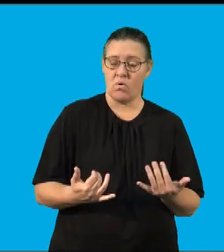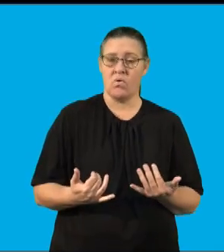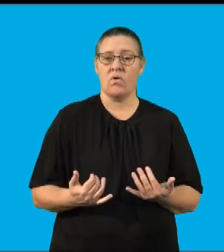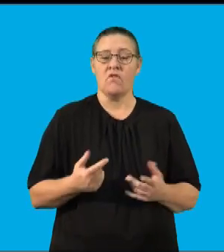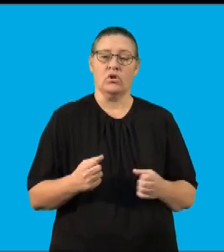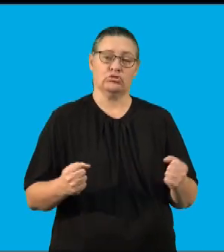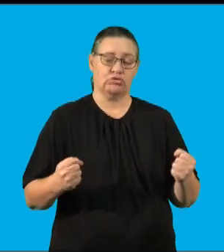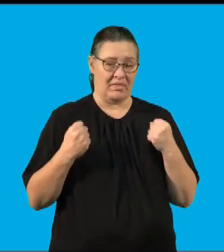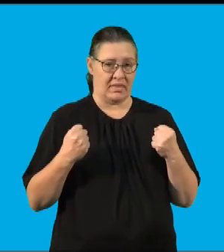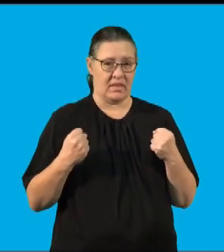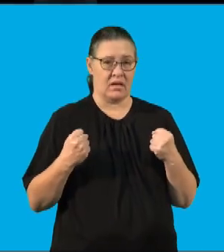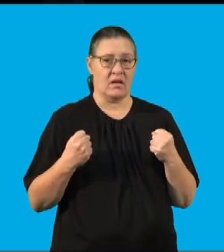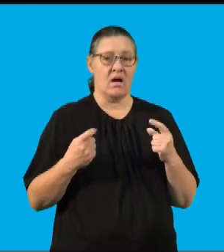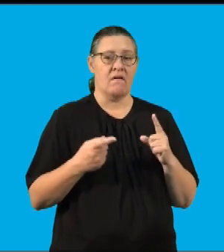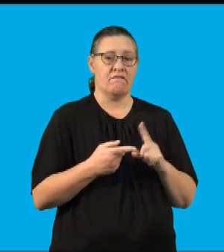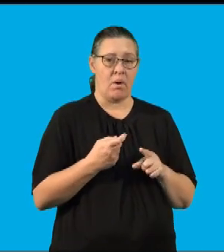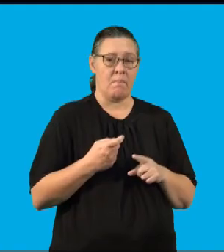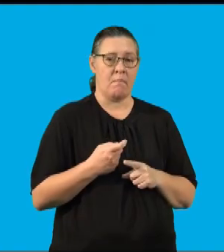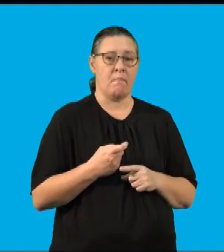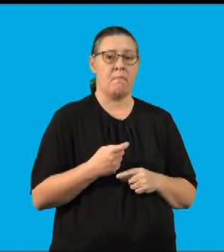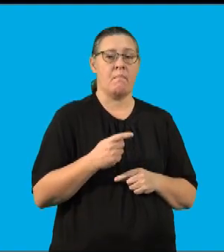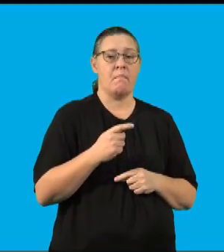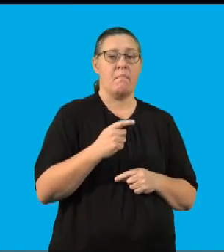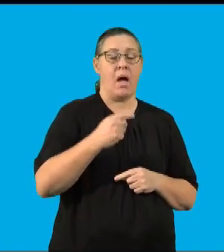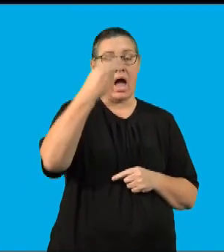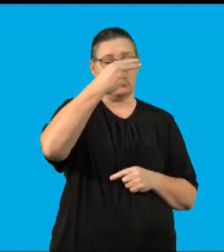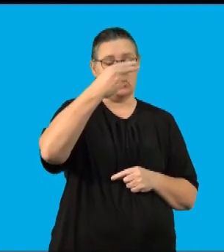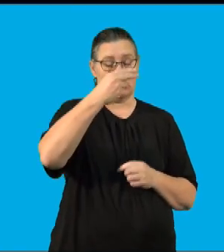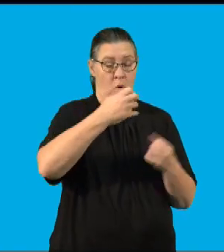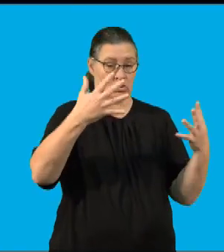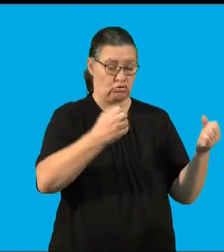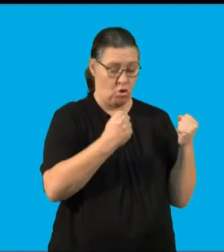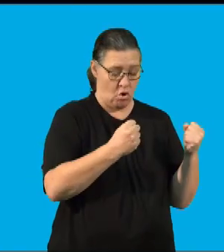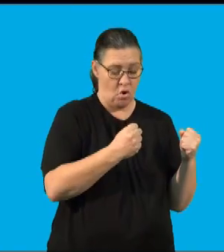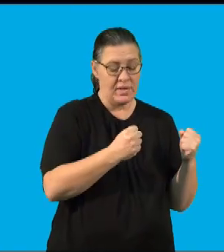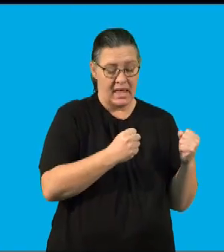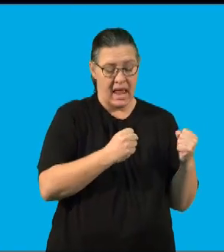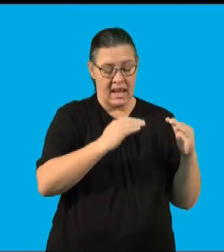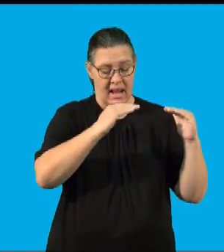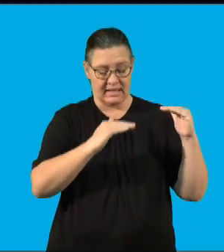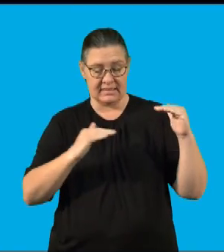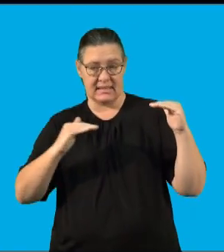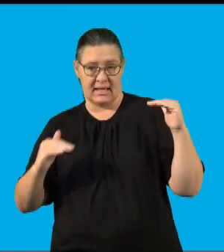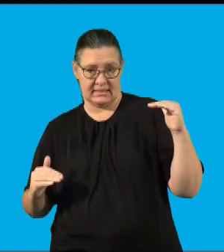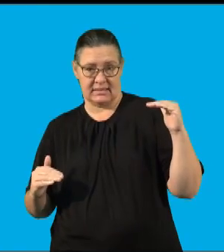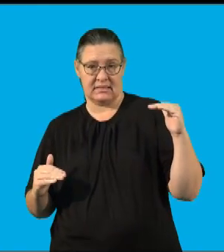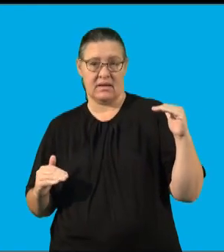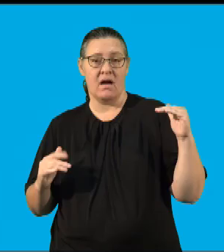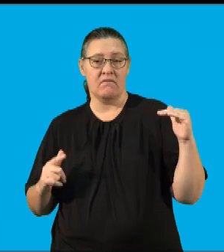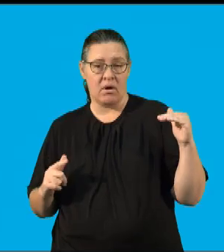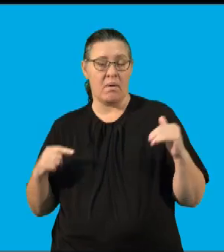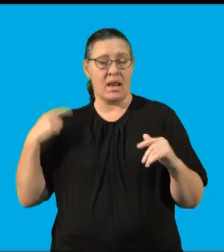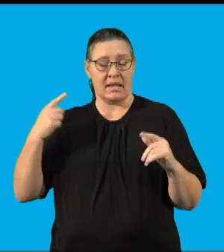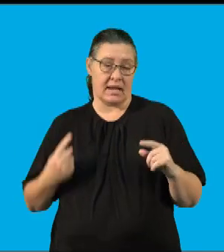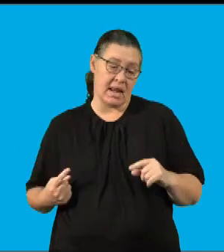Now in terms of the strength, we know going from hydrogen bonds to London forces, the strength is decreasing. But going